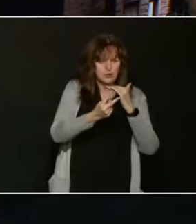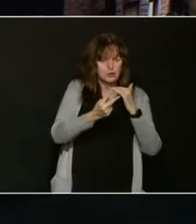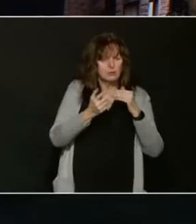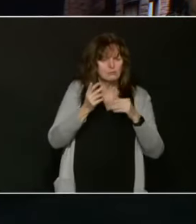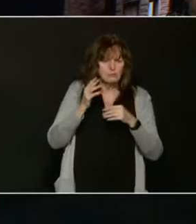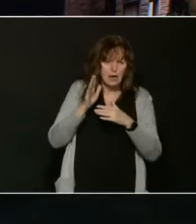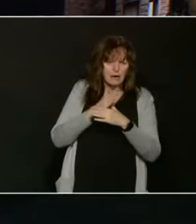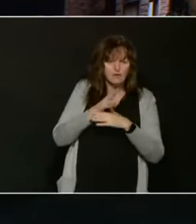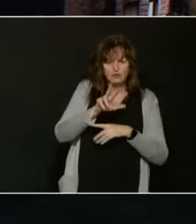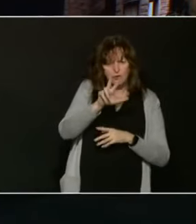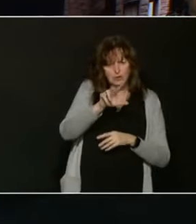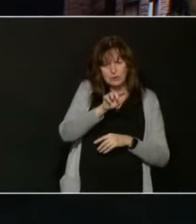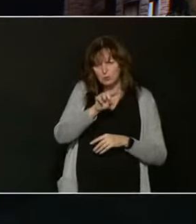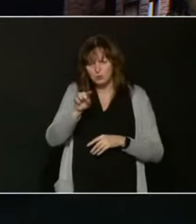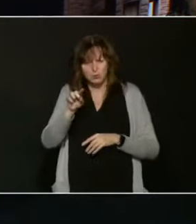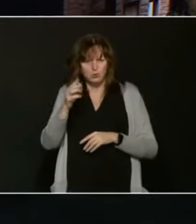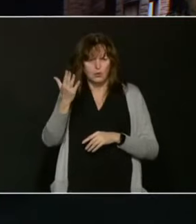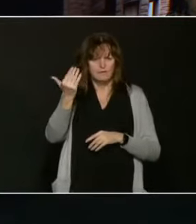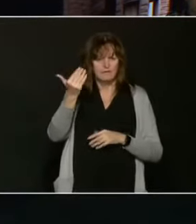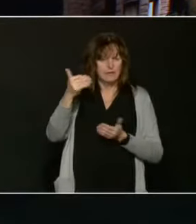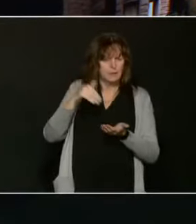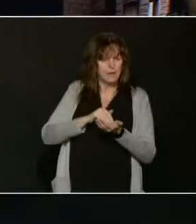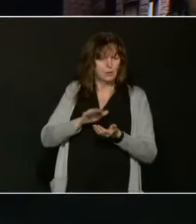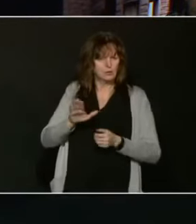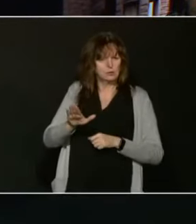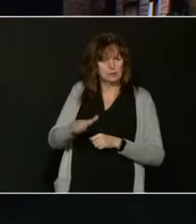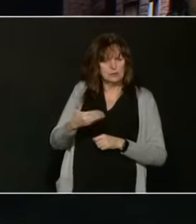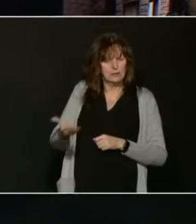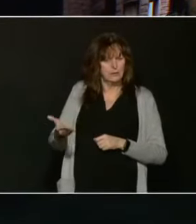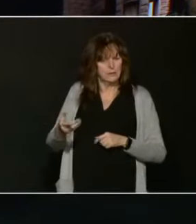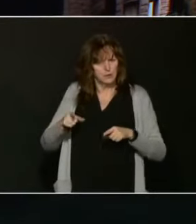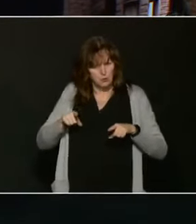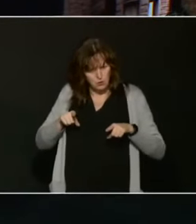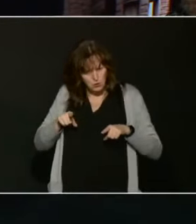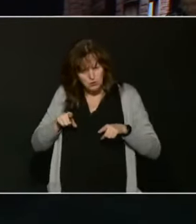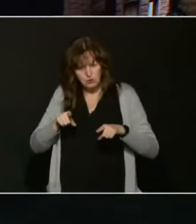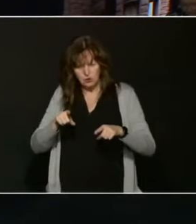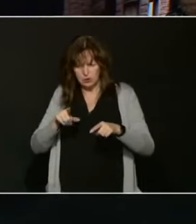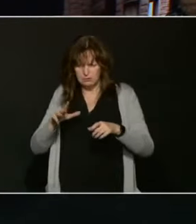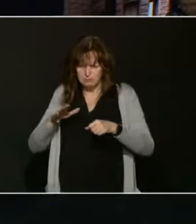15,000 deaths over the course of the pandemic,